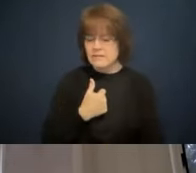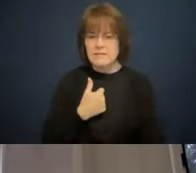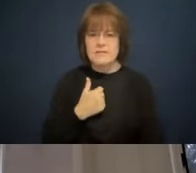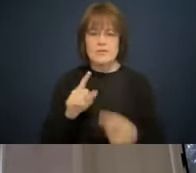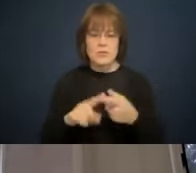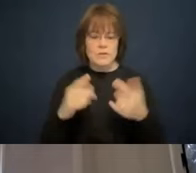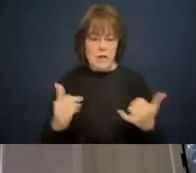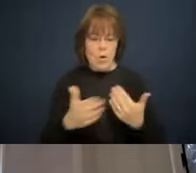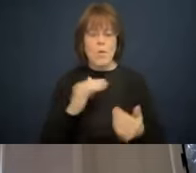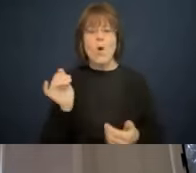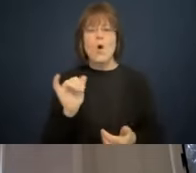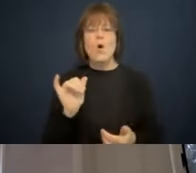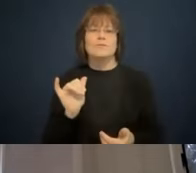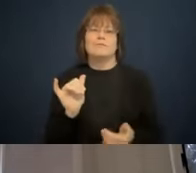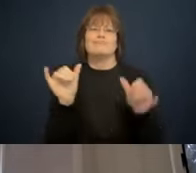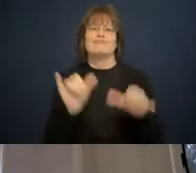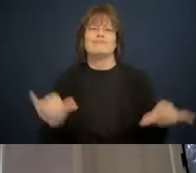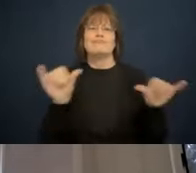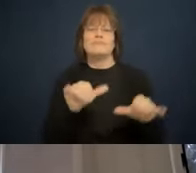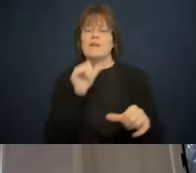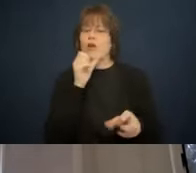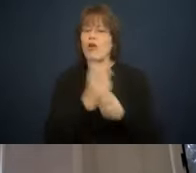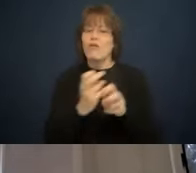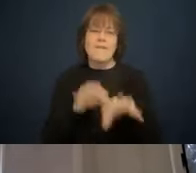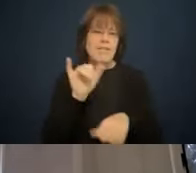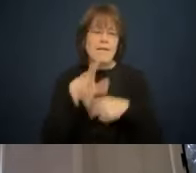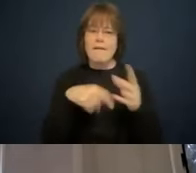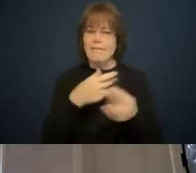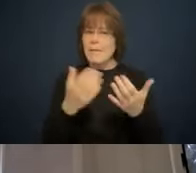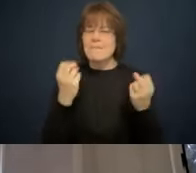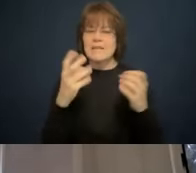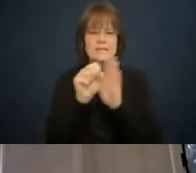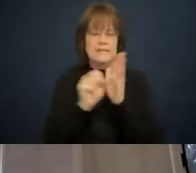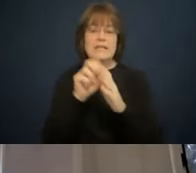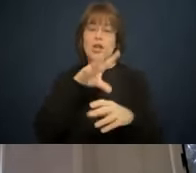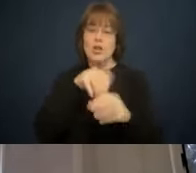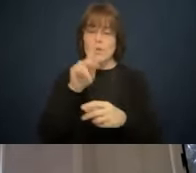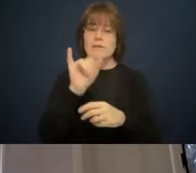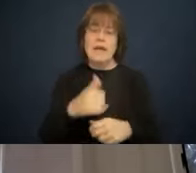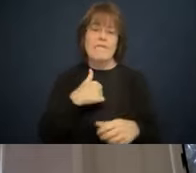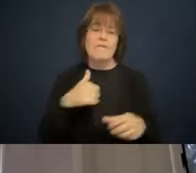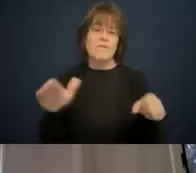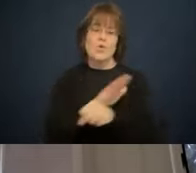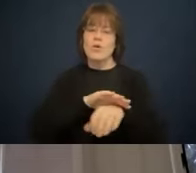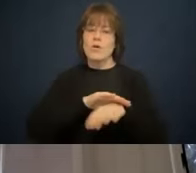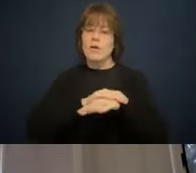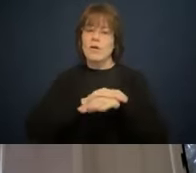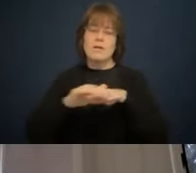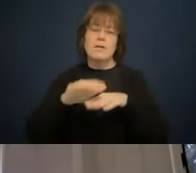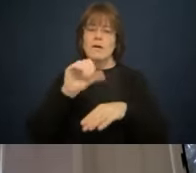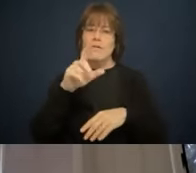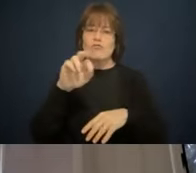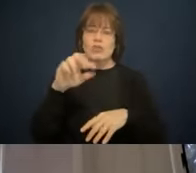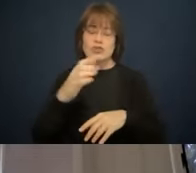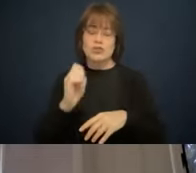where it's almost a commodity. It's certainly not hard to find. A lot of states, including Kentucky, have complete coverage. And I think the important